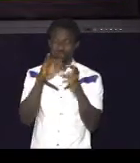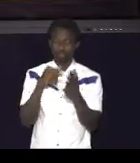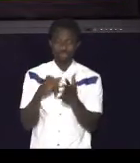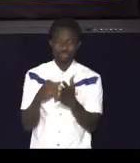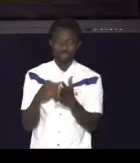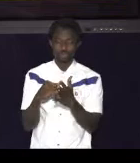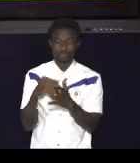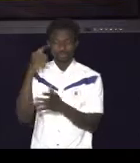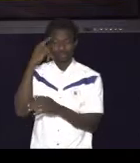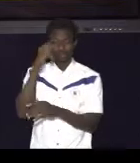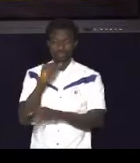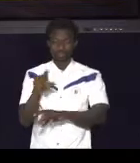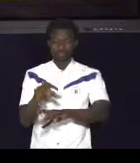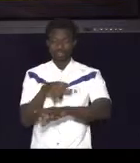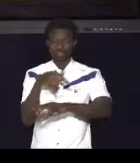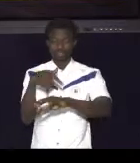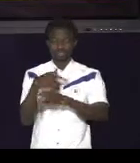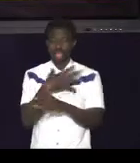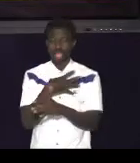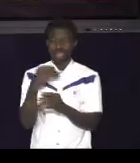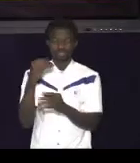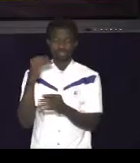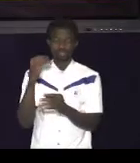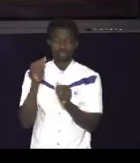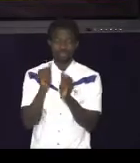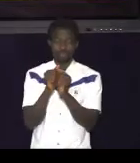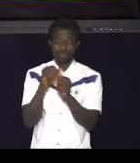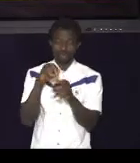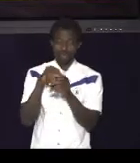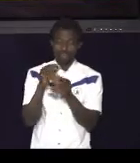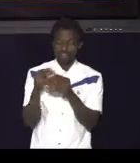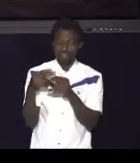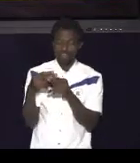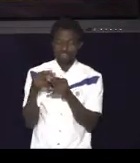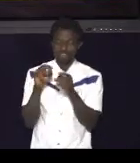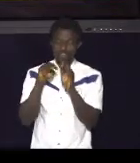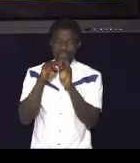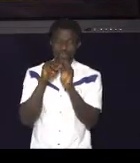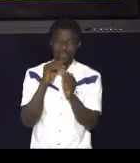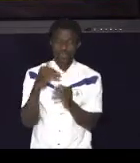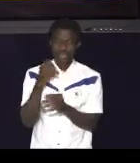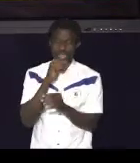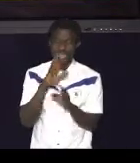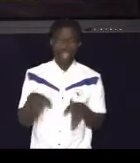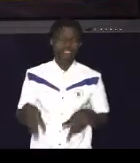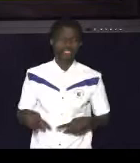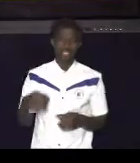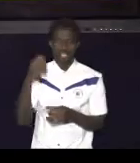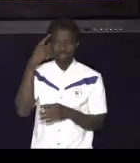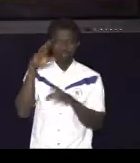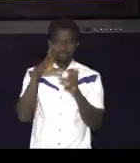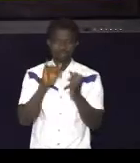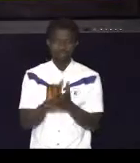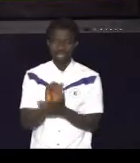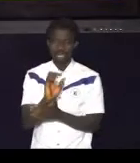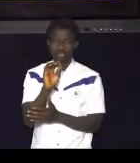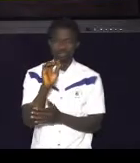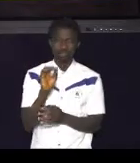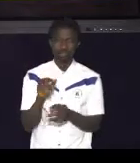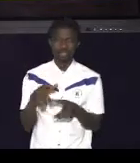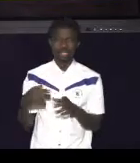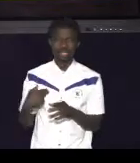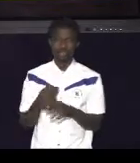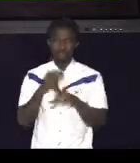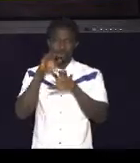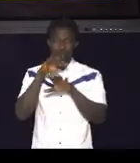it for a longer period and some within few minutes they are tired for doing that. So let's look